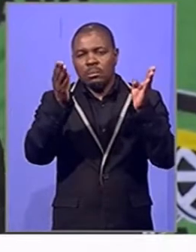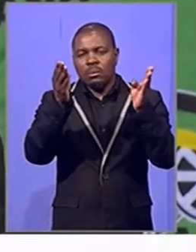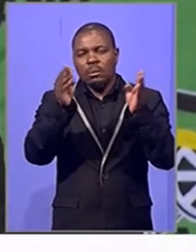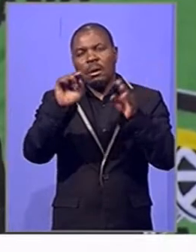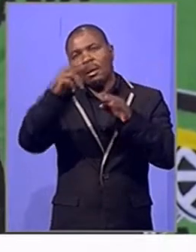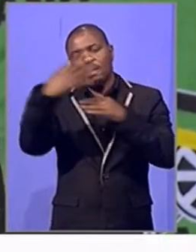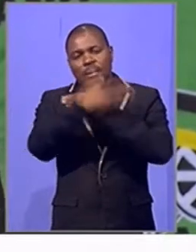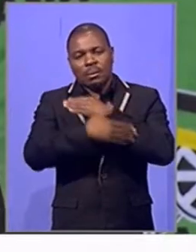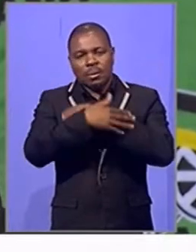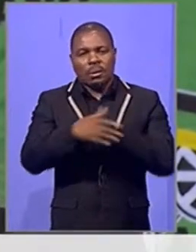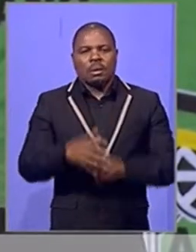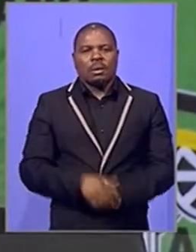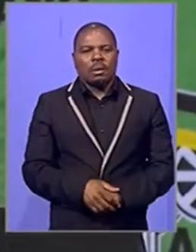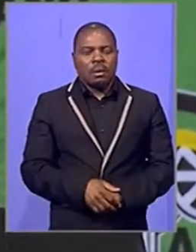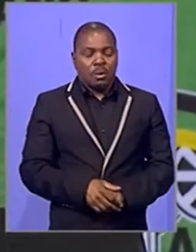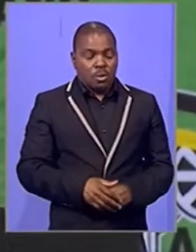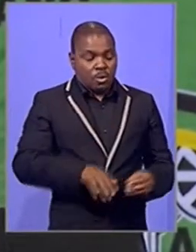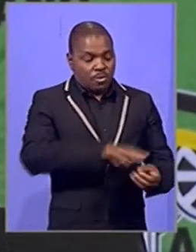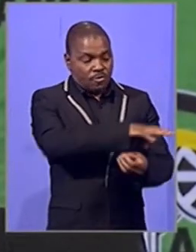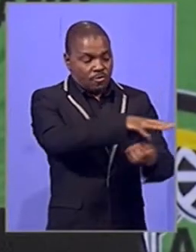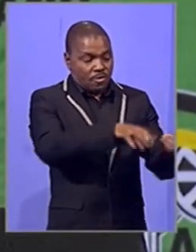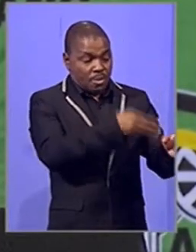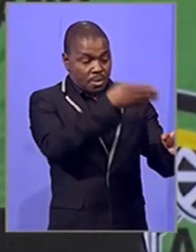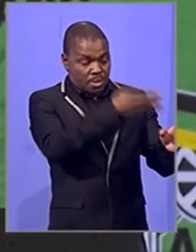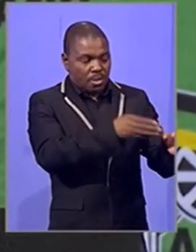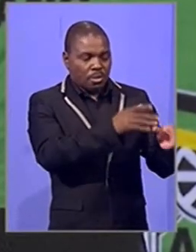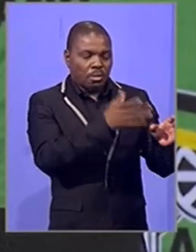we want to join the family,